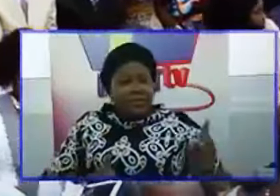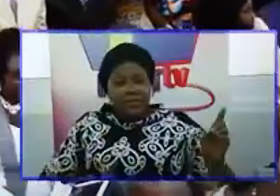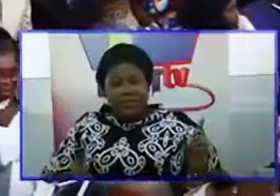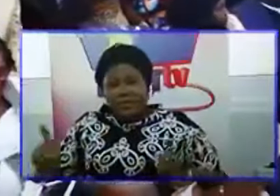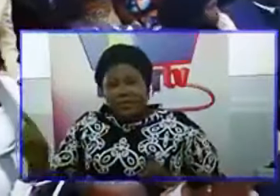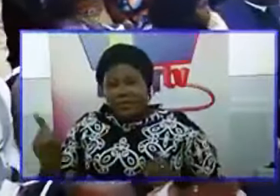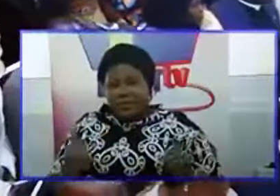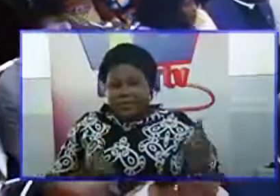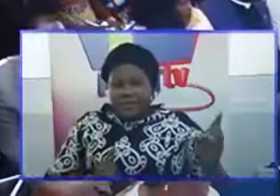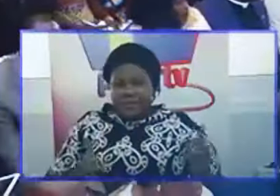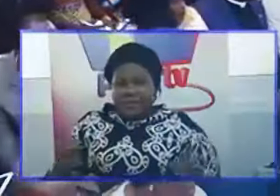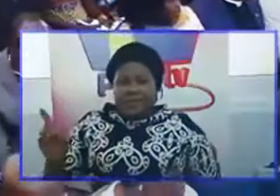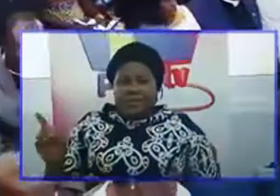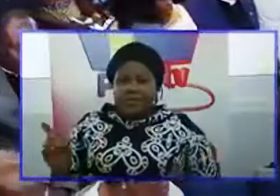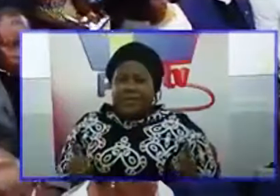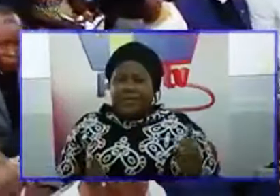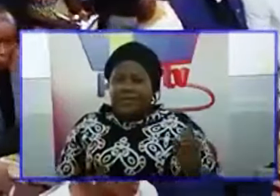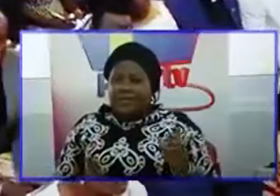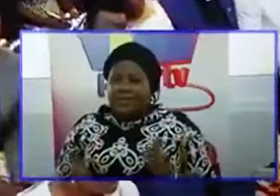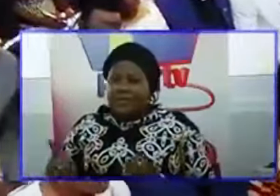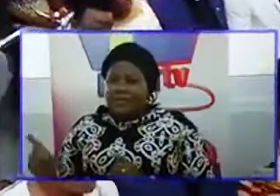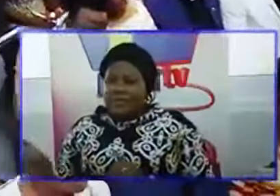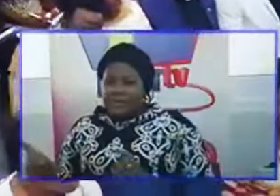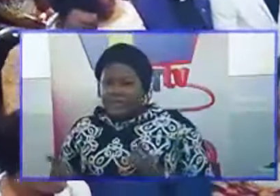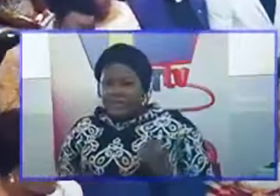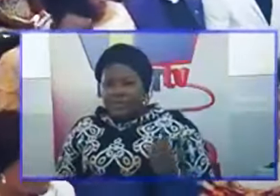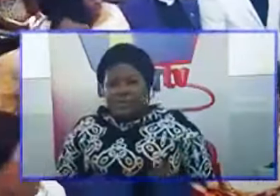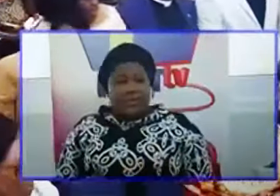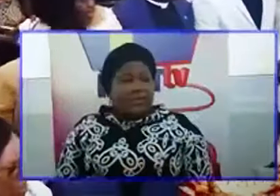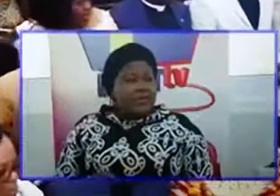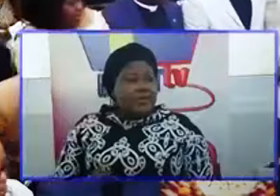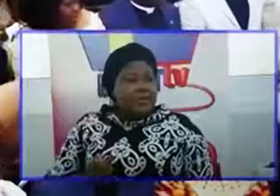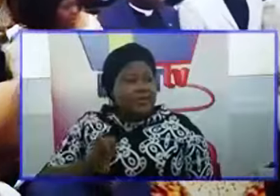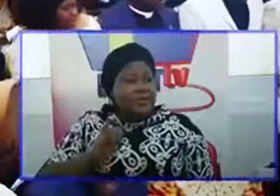ara me,